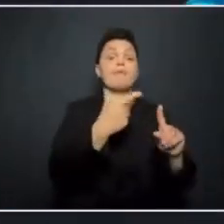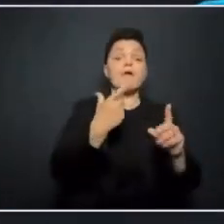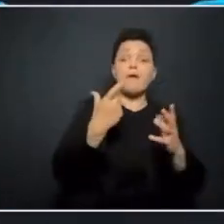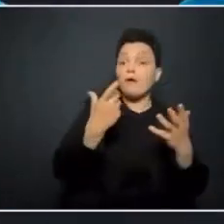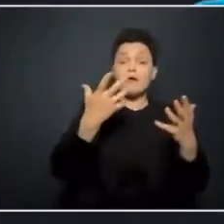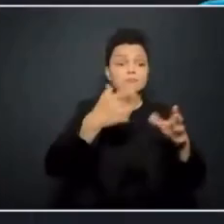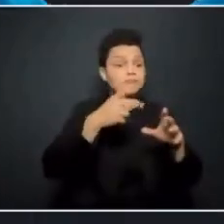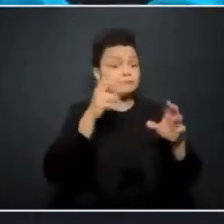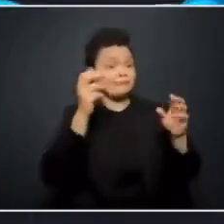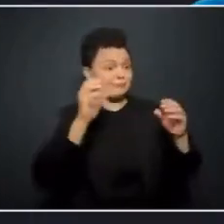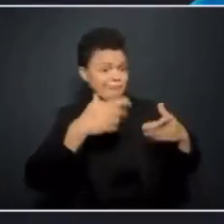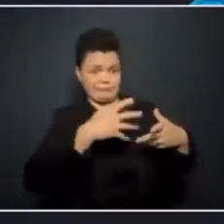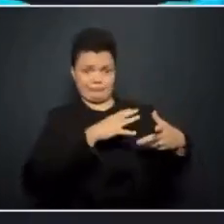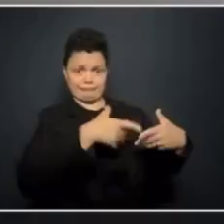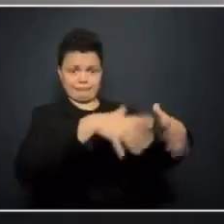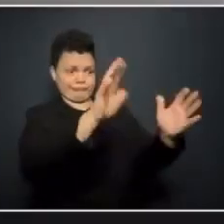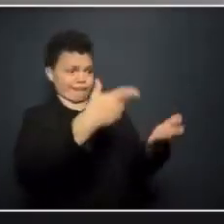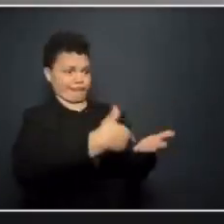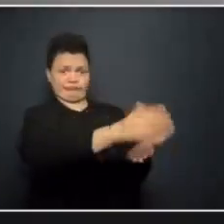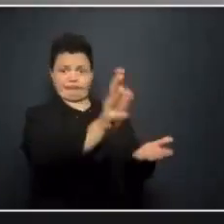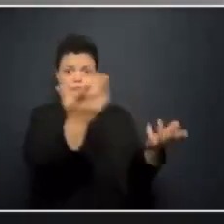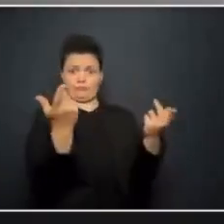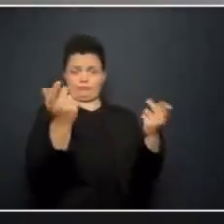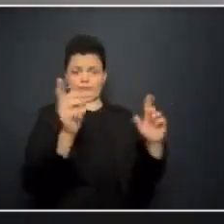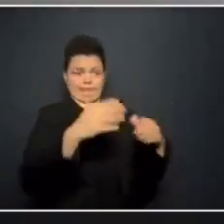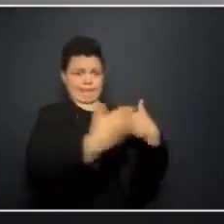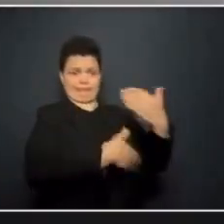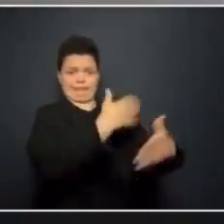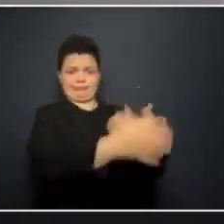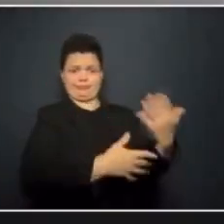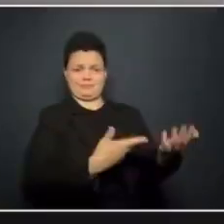in if he gets back into the White House.